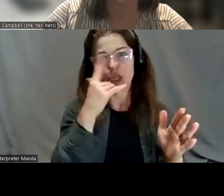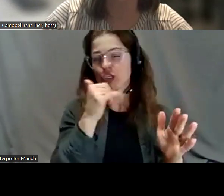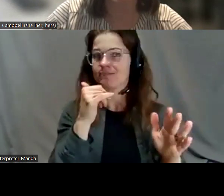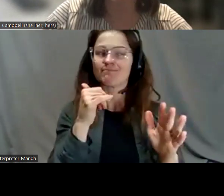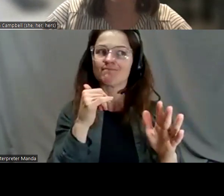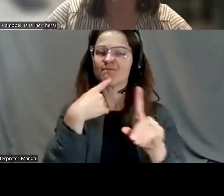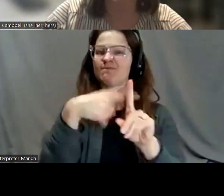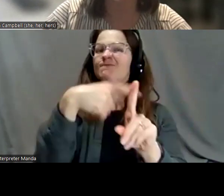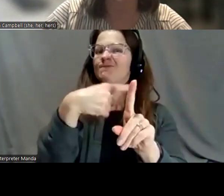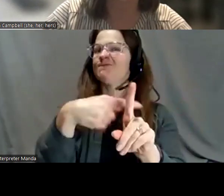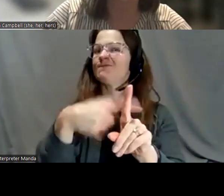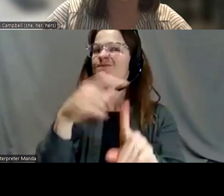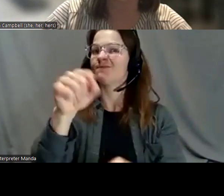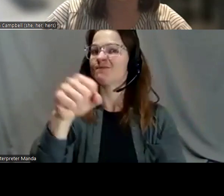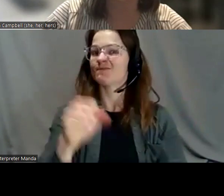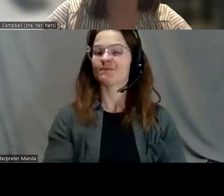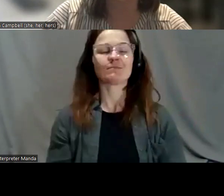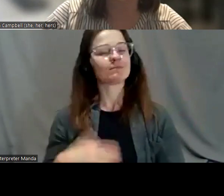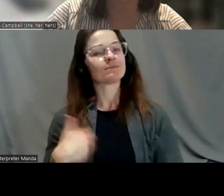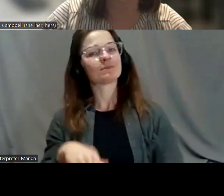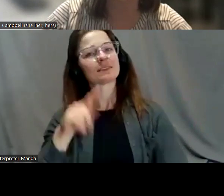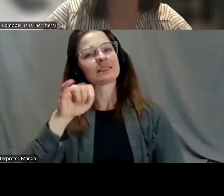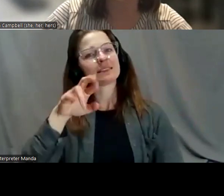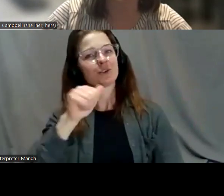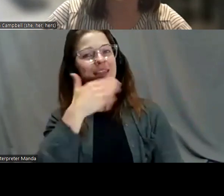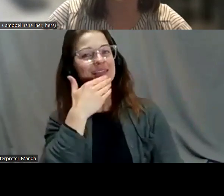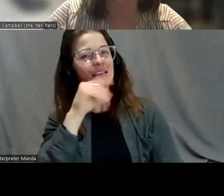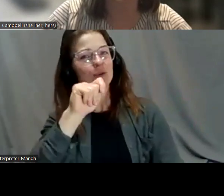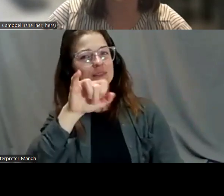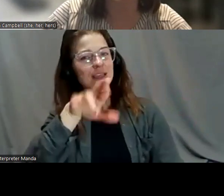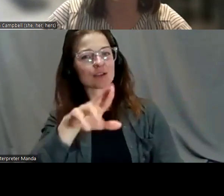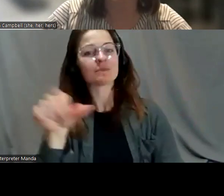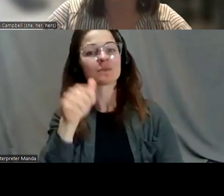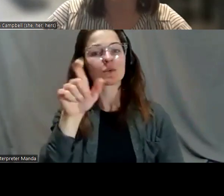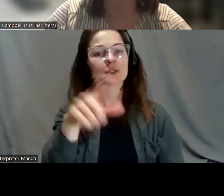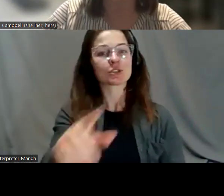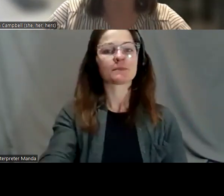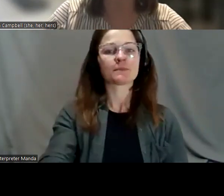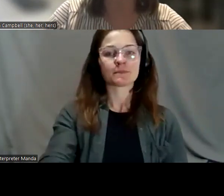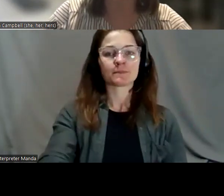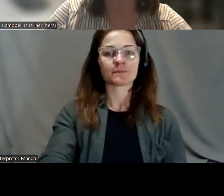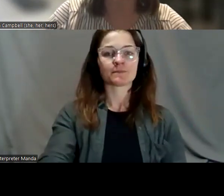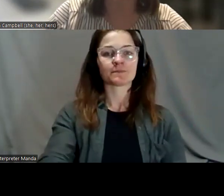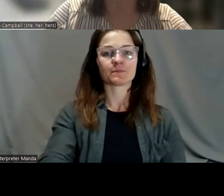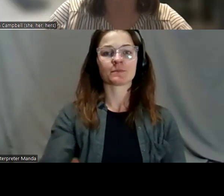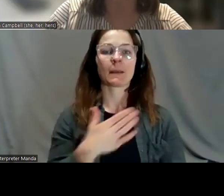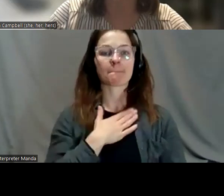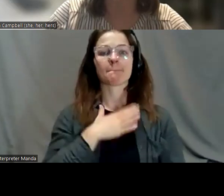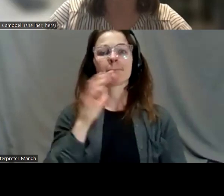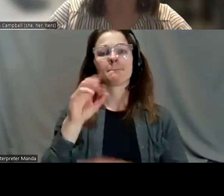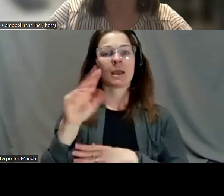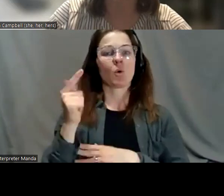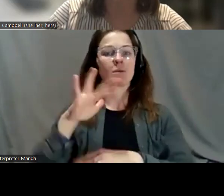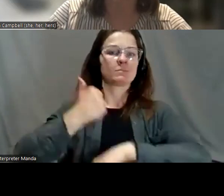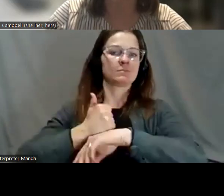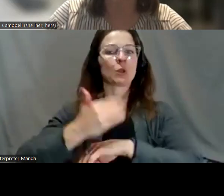promising. This is Tiara speaking. Thank you for that, Tyler. We have another question. It says, my organization is creating a Know Your